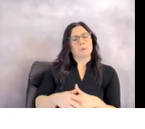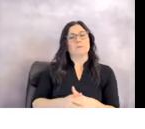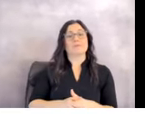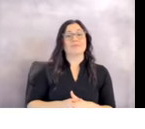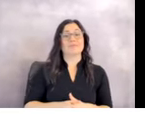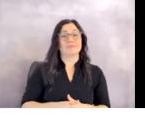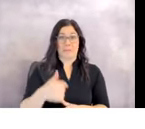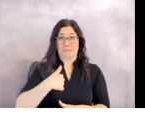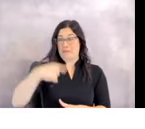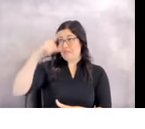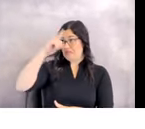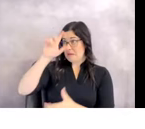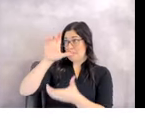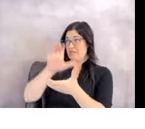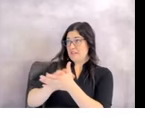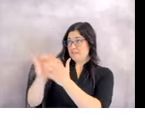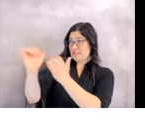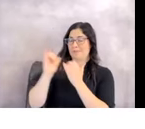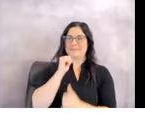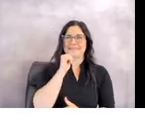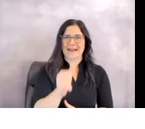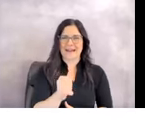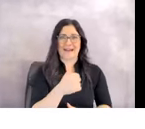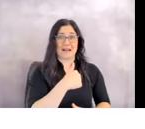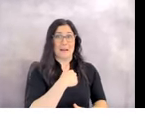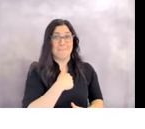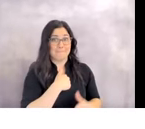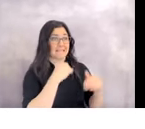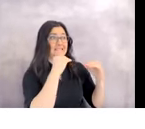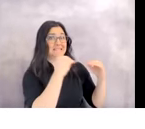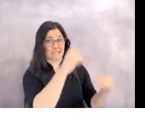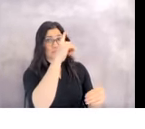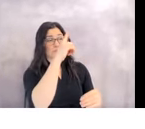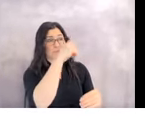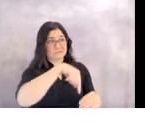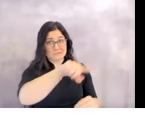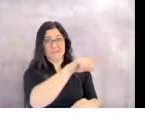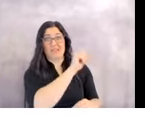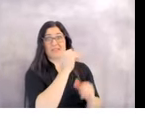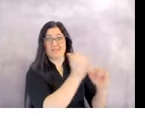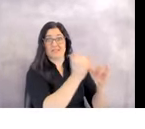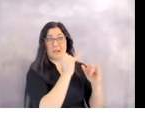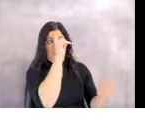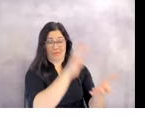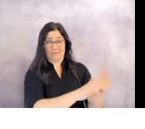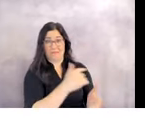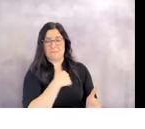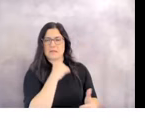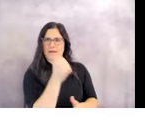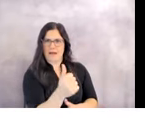think and believe the same of my students, just like I don't think and believe the same as my colleagues. But we have to have